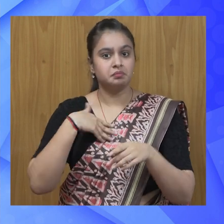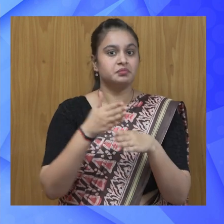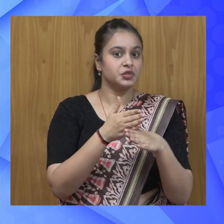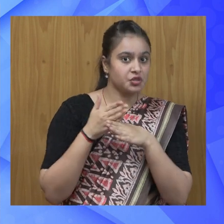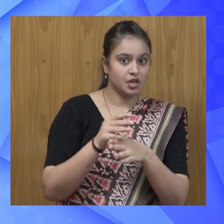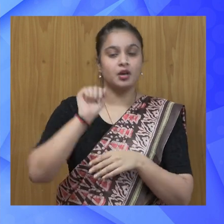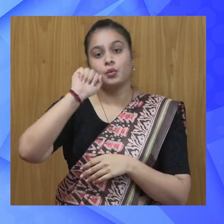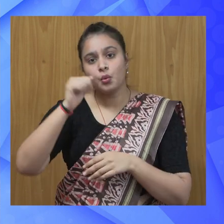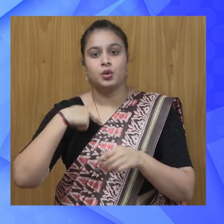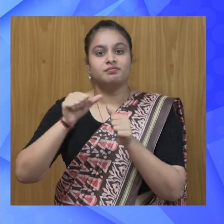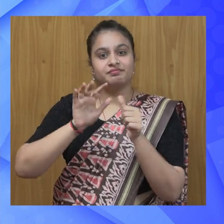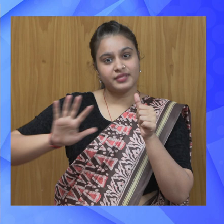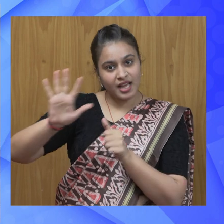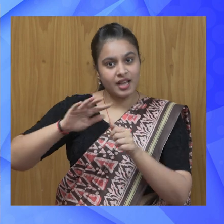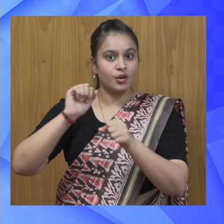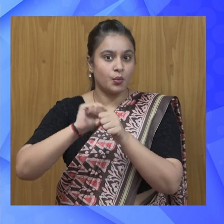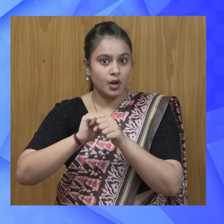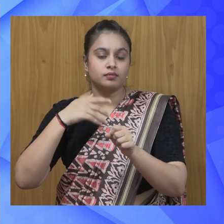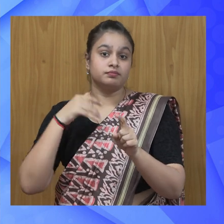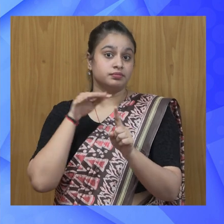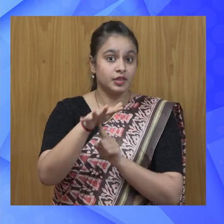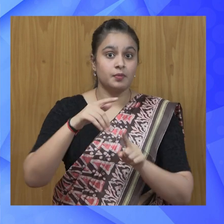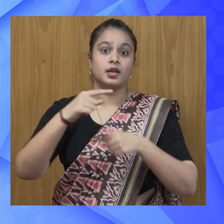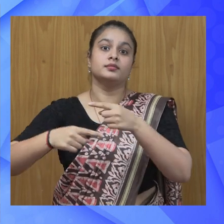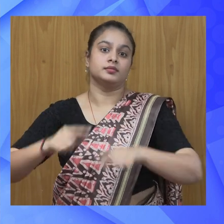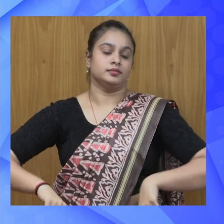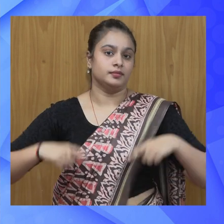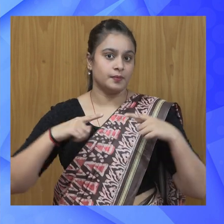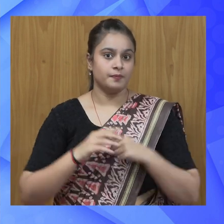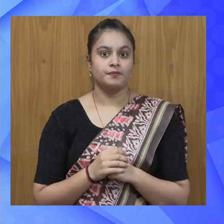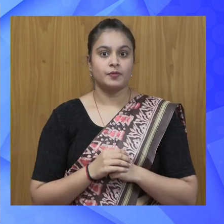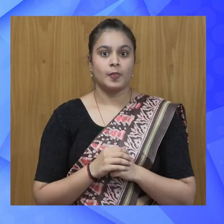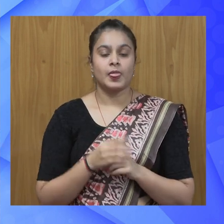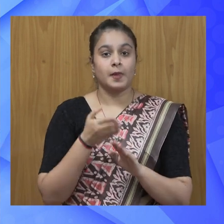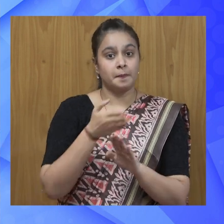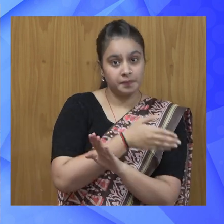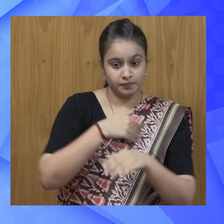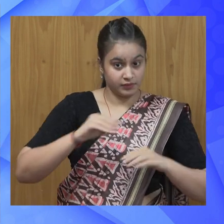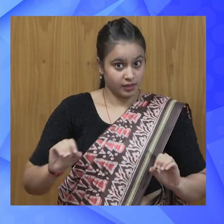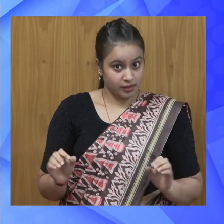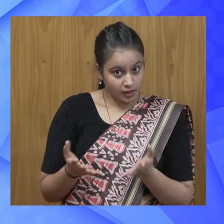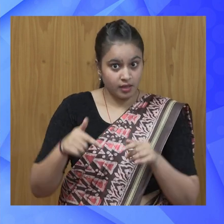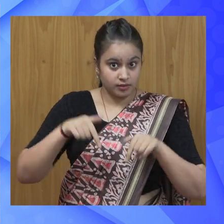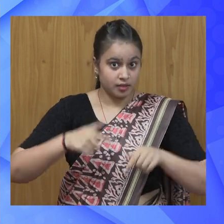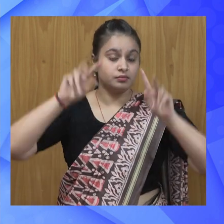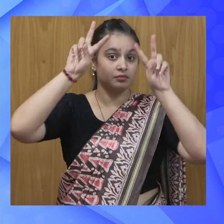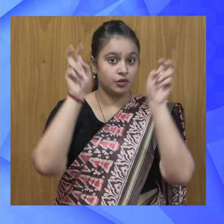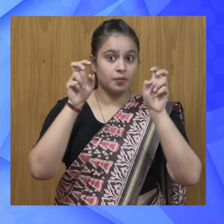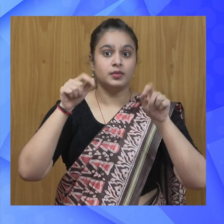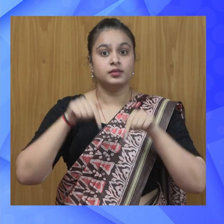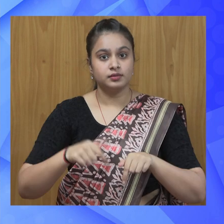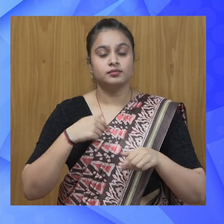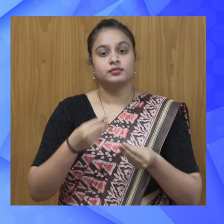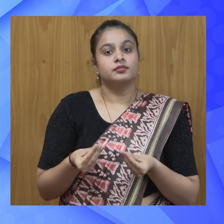these essential areas that impact our daily lives. Before we begin today's agenda, let's